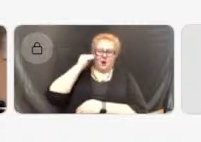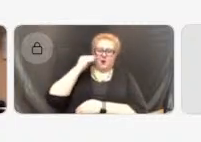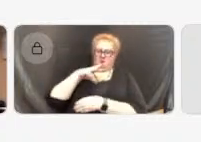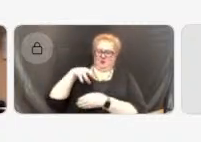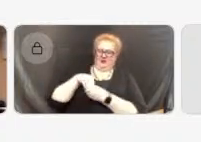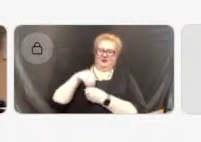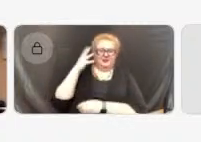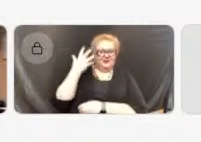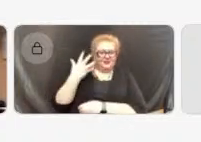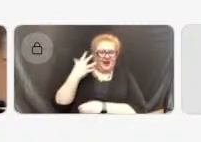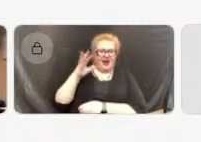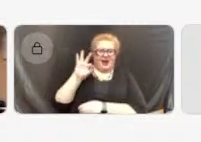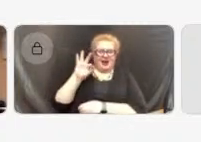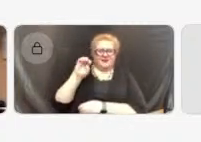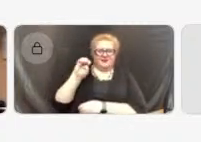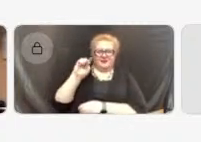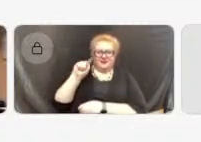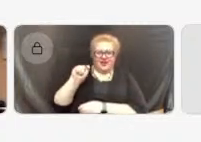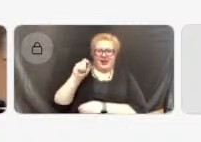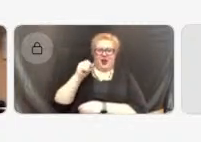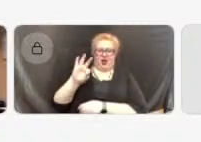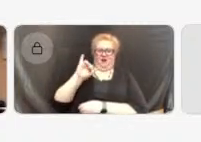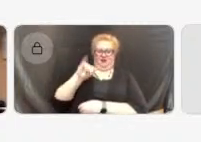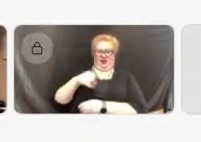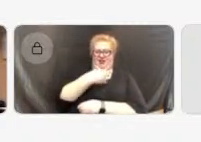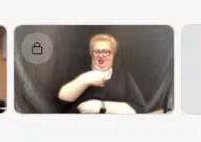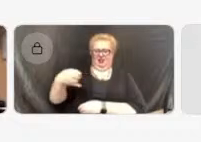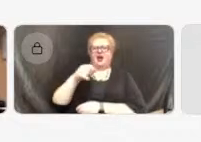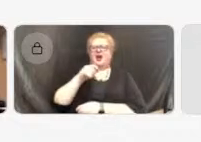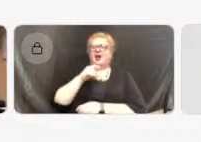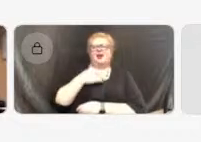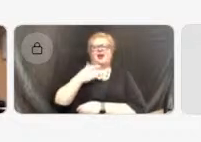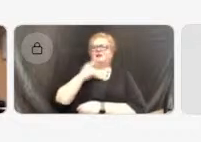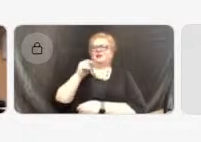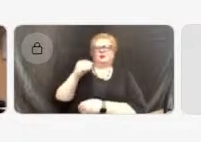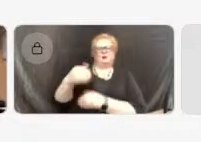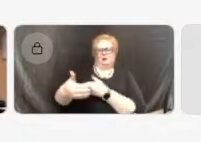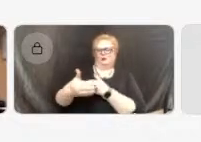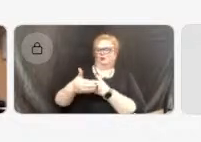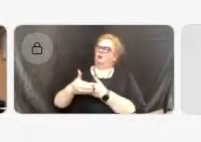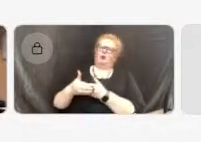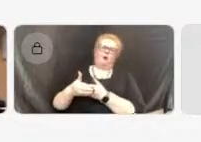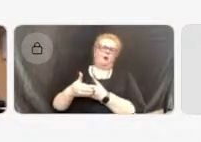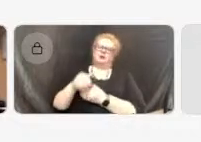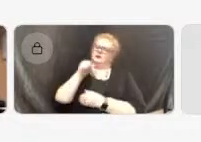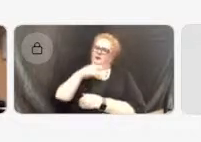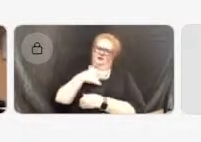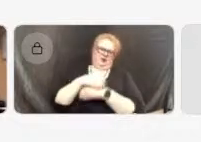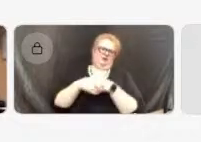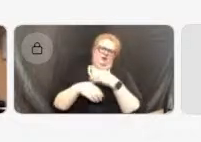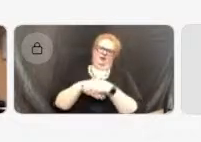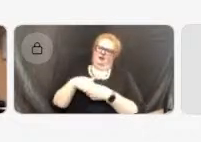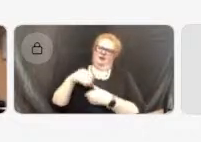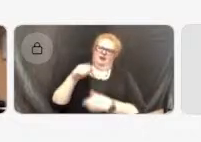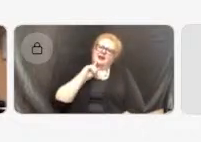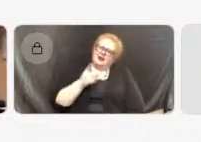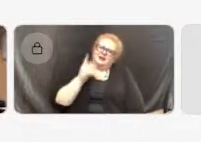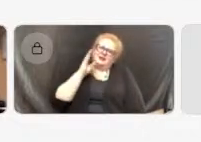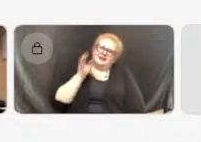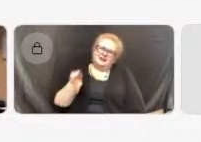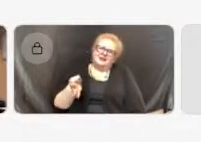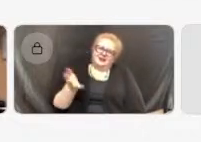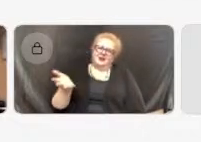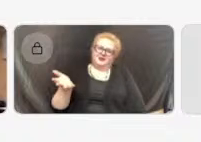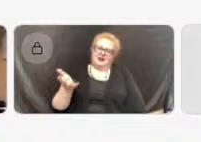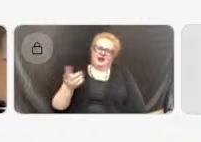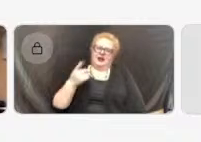5 feet of that line is too close for comfort. It just is. It's almost, it appears